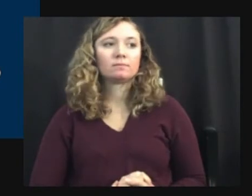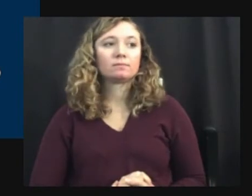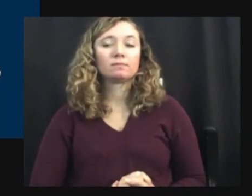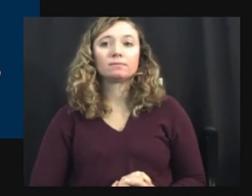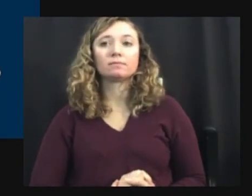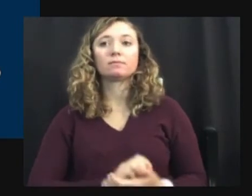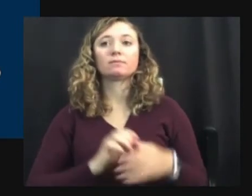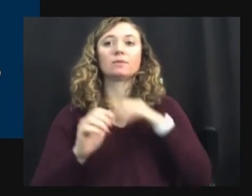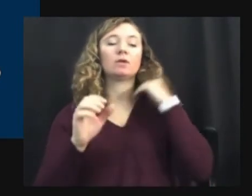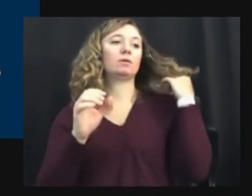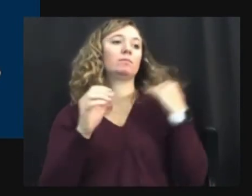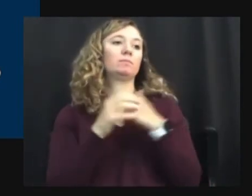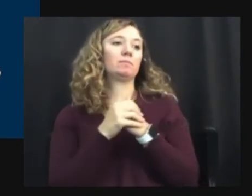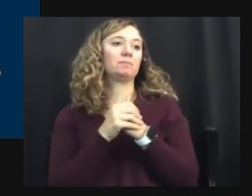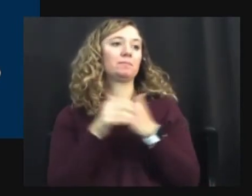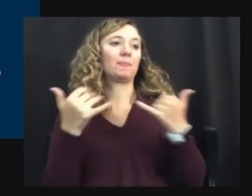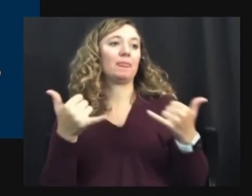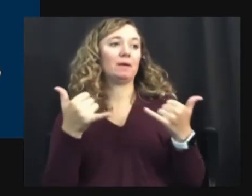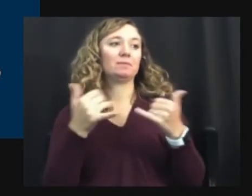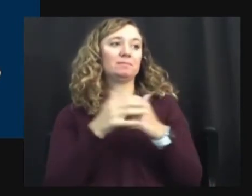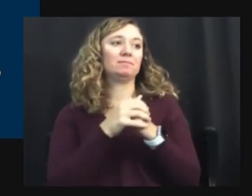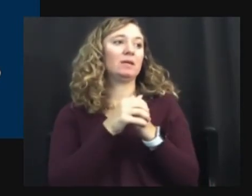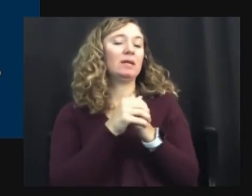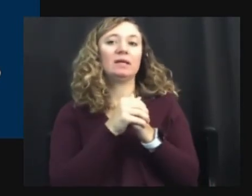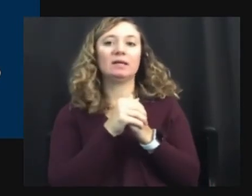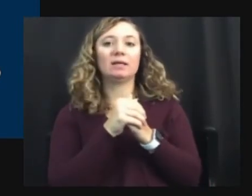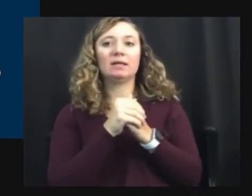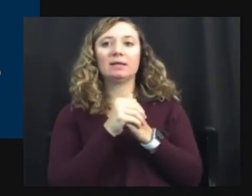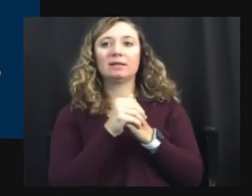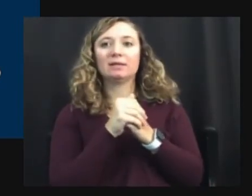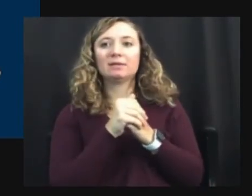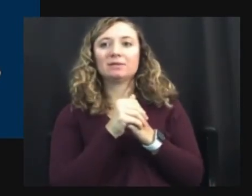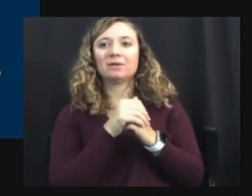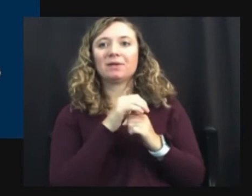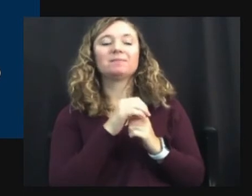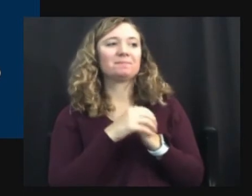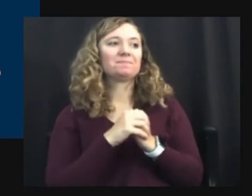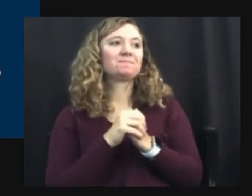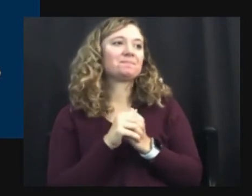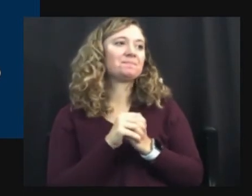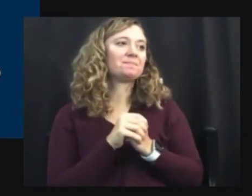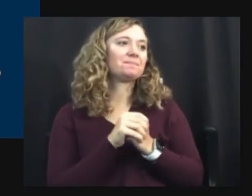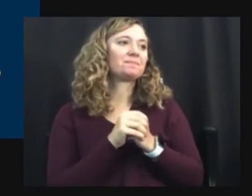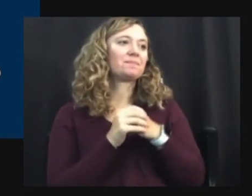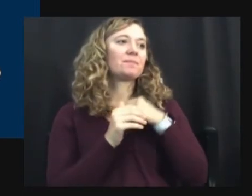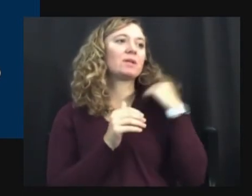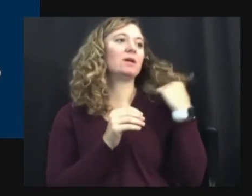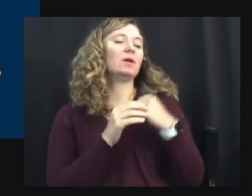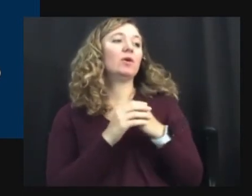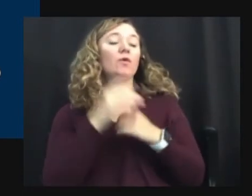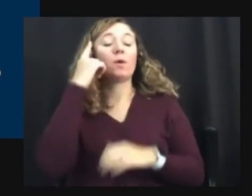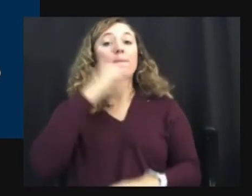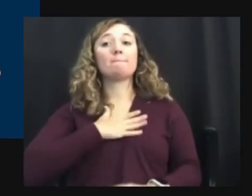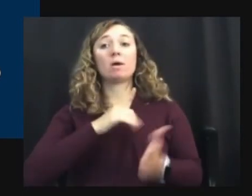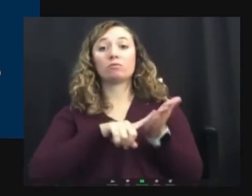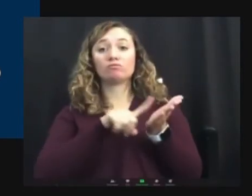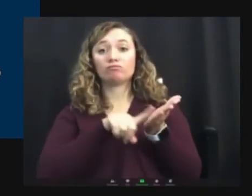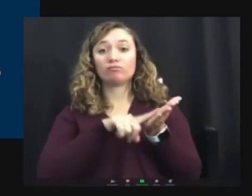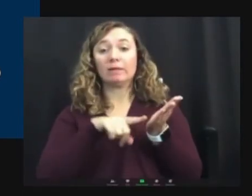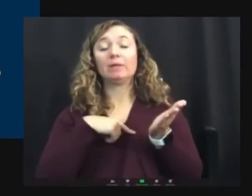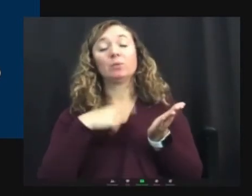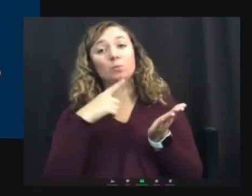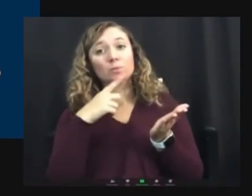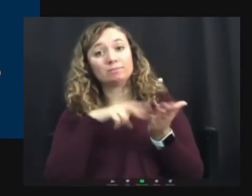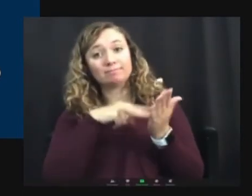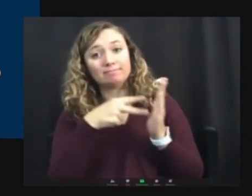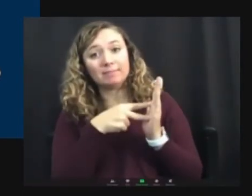for autistic kids. In my informal research, and that just means asking a ton of autistic